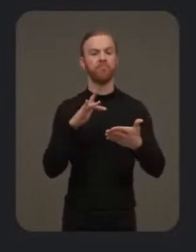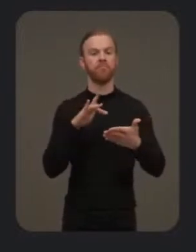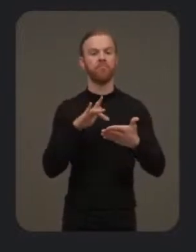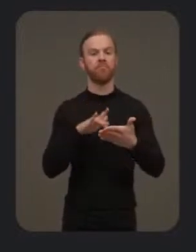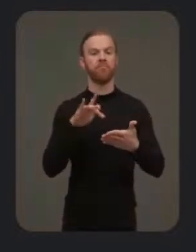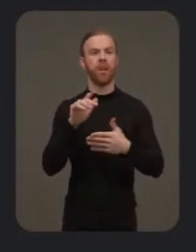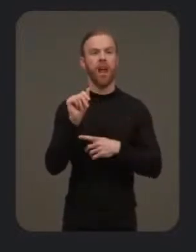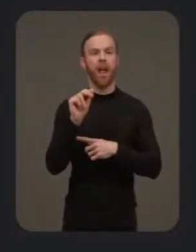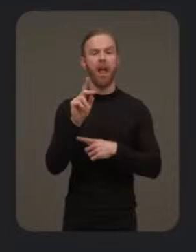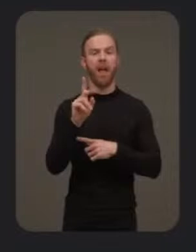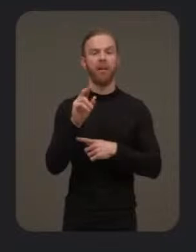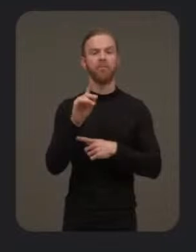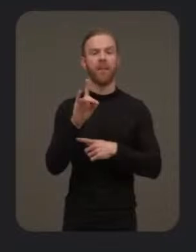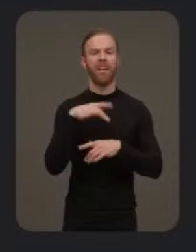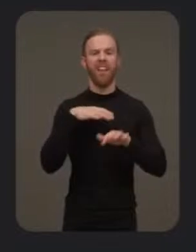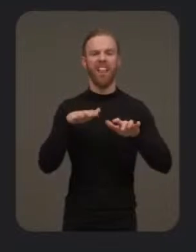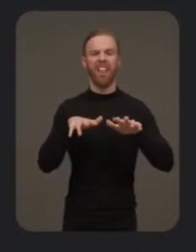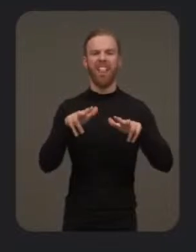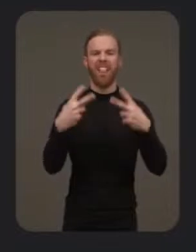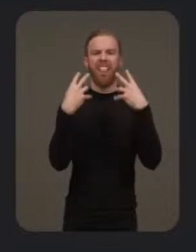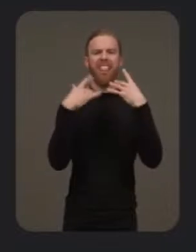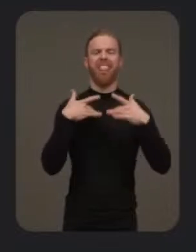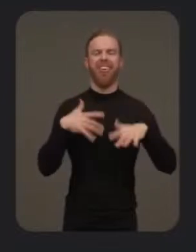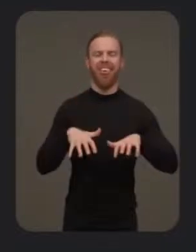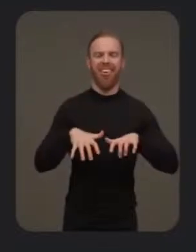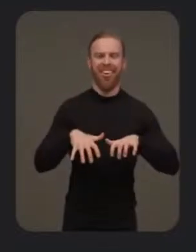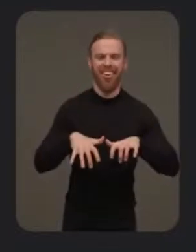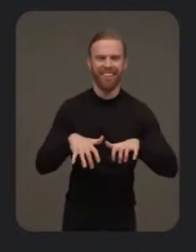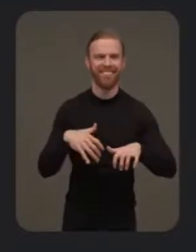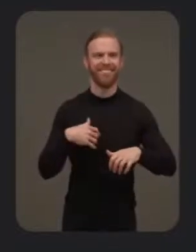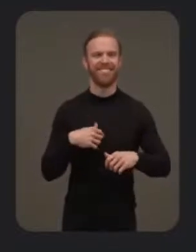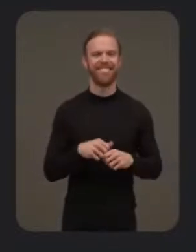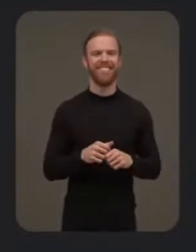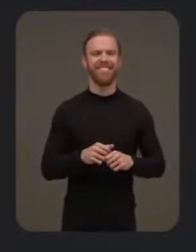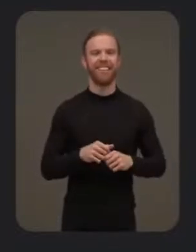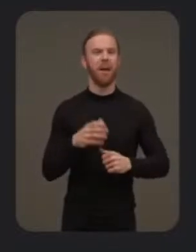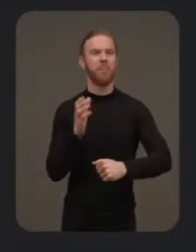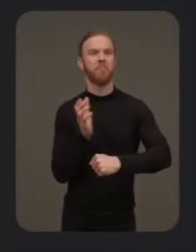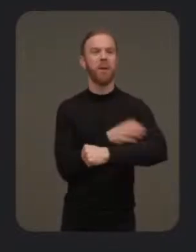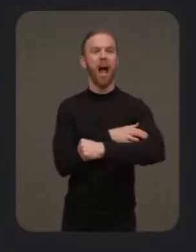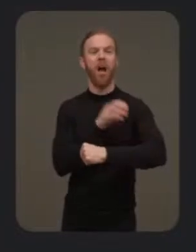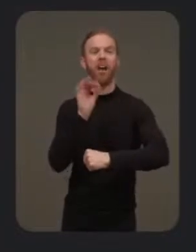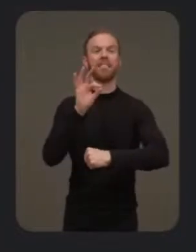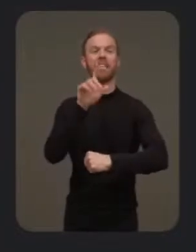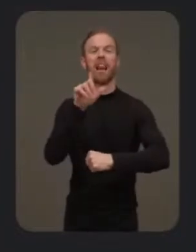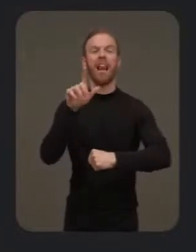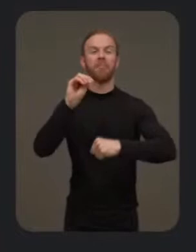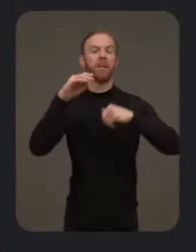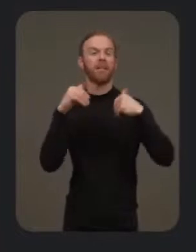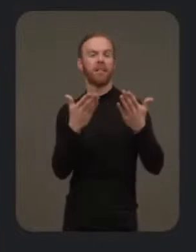right. Now, by the power of large language models, allow me to elaborate.